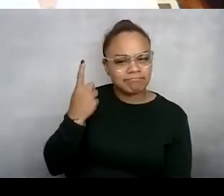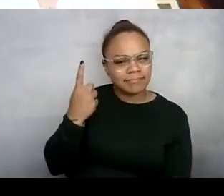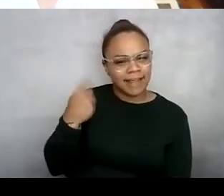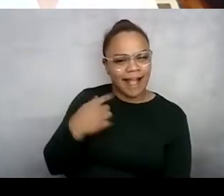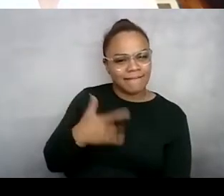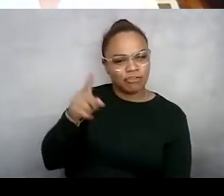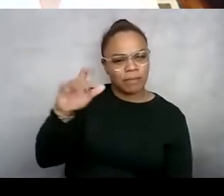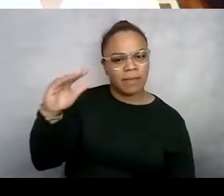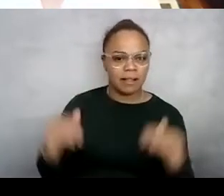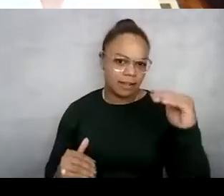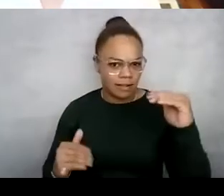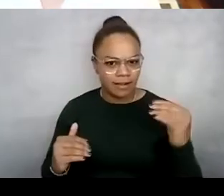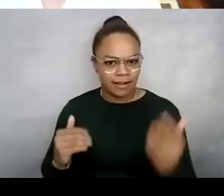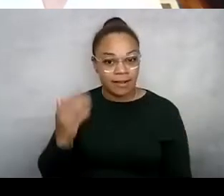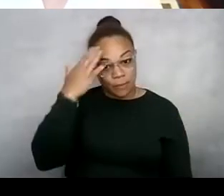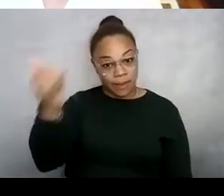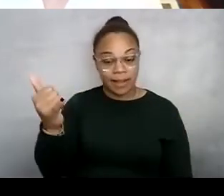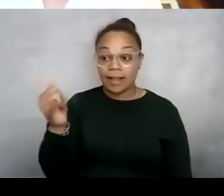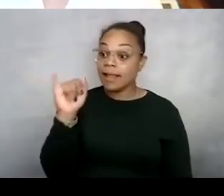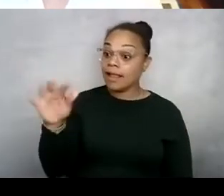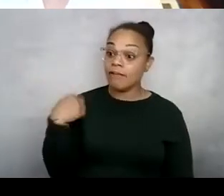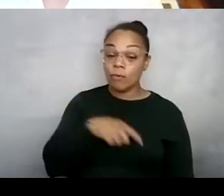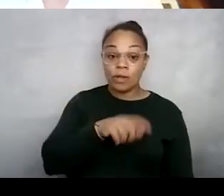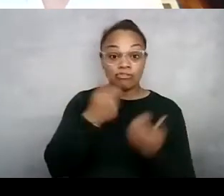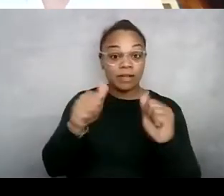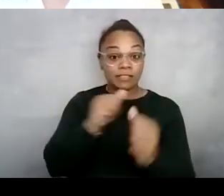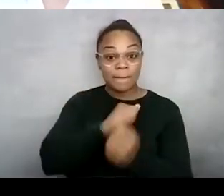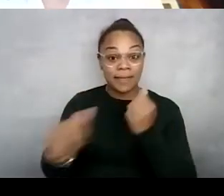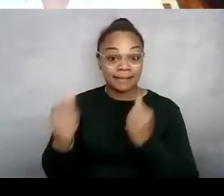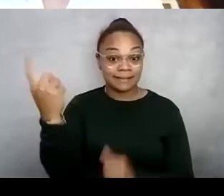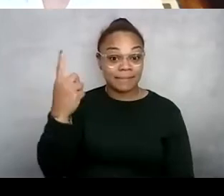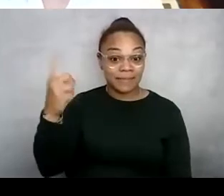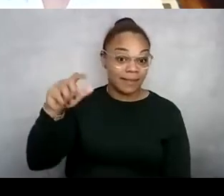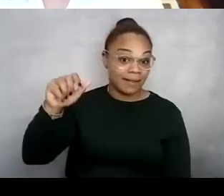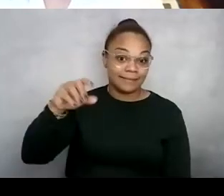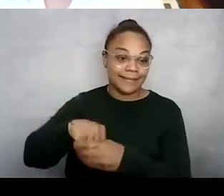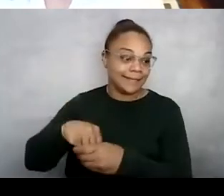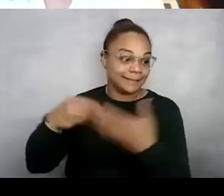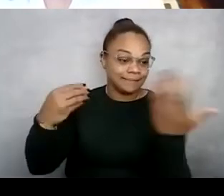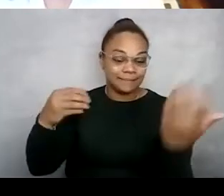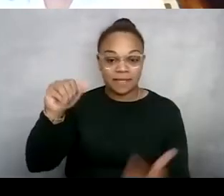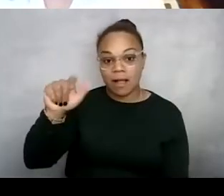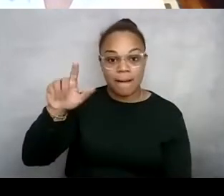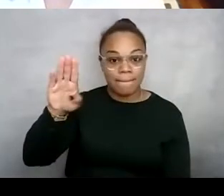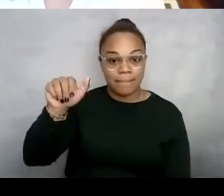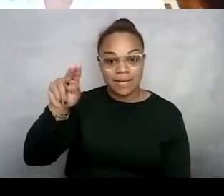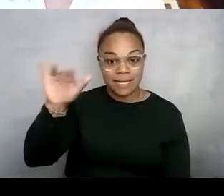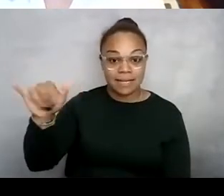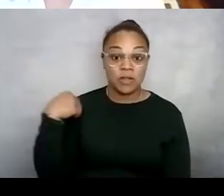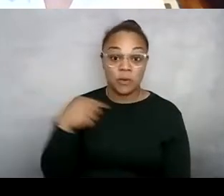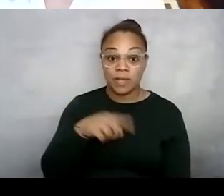Because when we would go to try and pass something in Albany, we would go around the state and we'd pass it locally